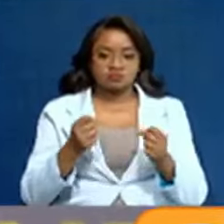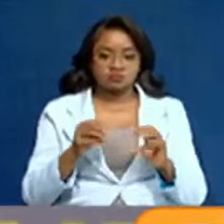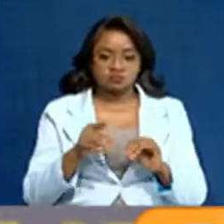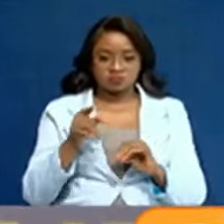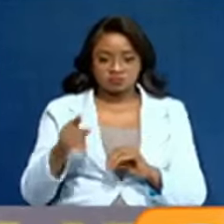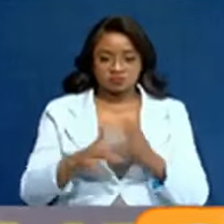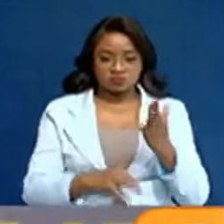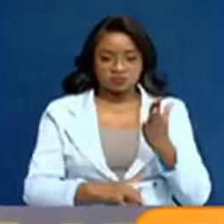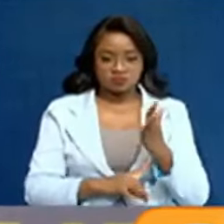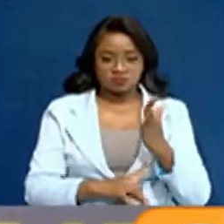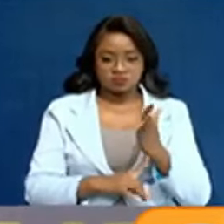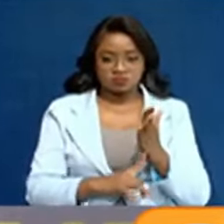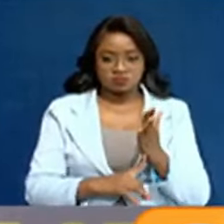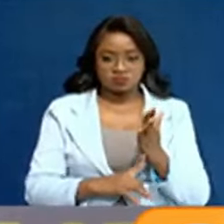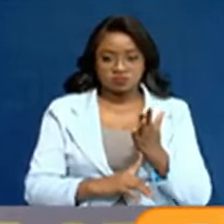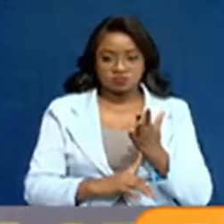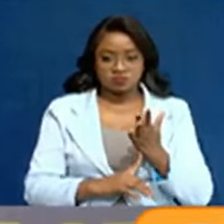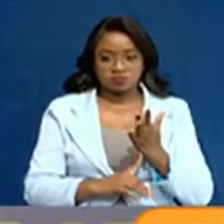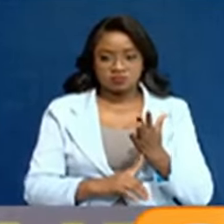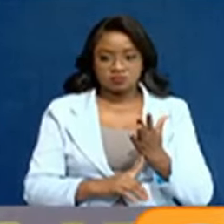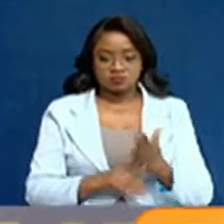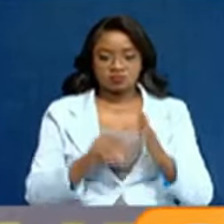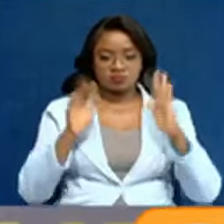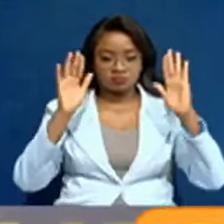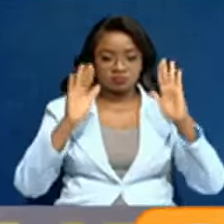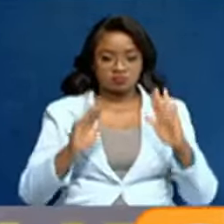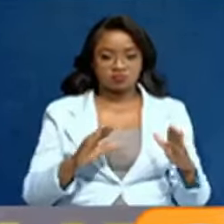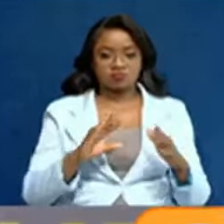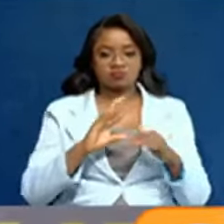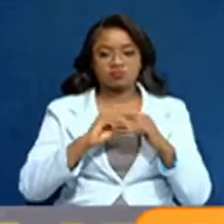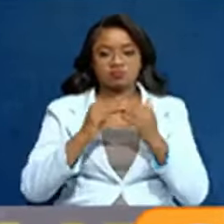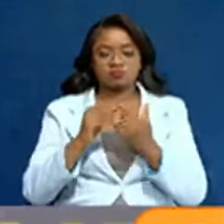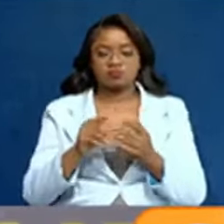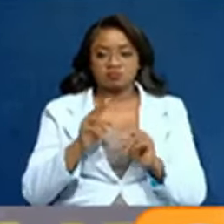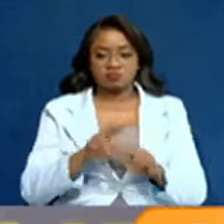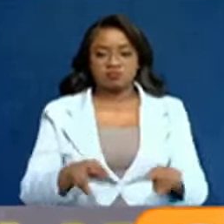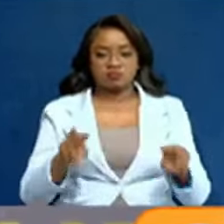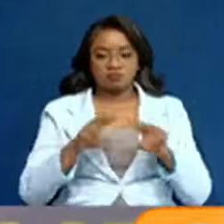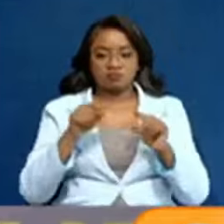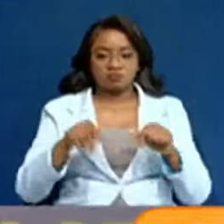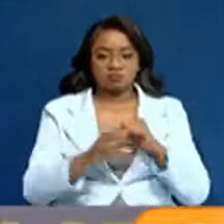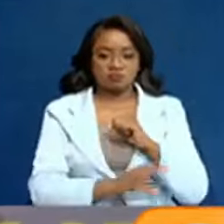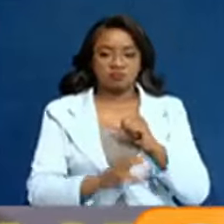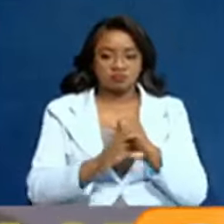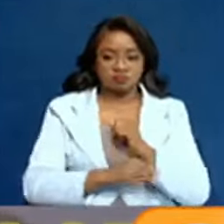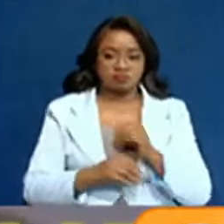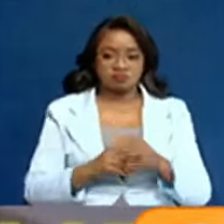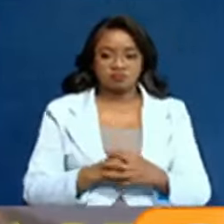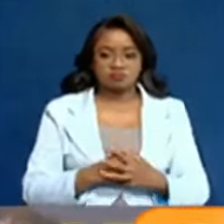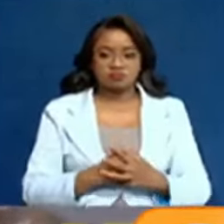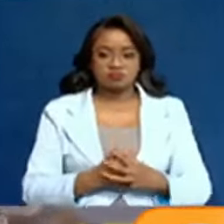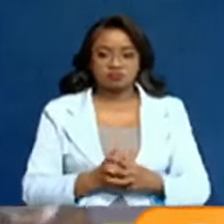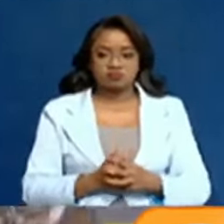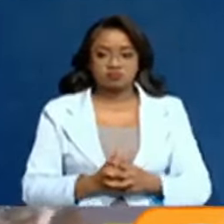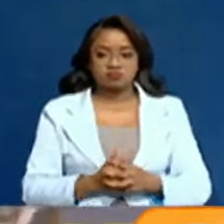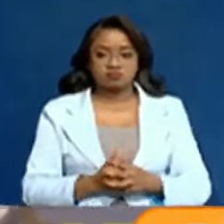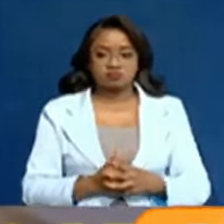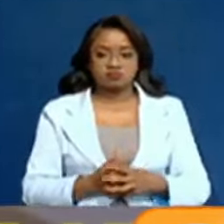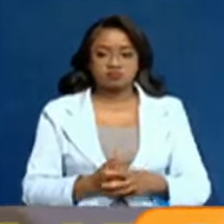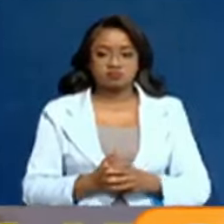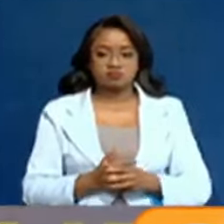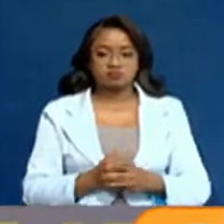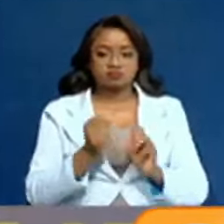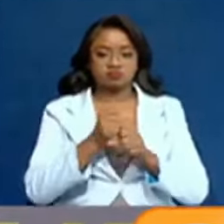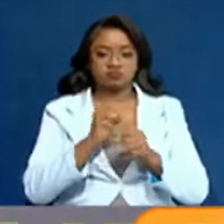Excellency, is envisaged to create so much value to this country in terms of efficiency, in terms of increased